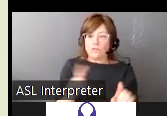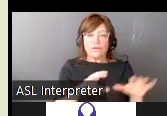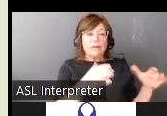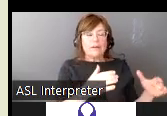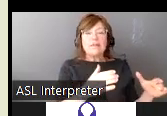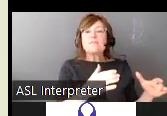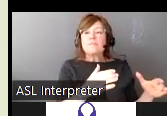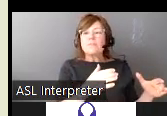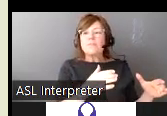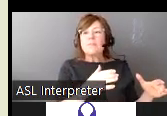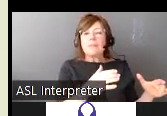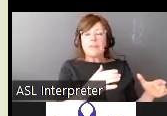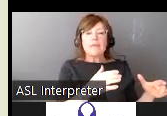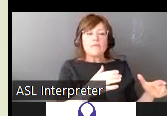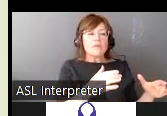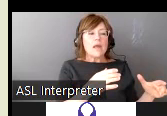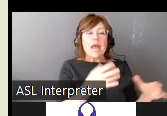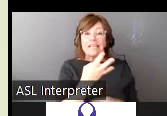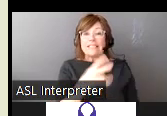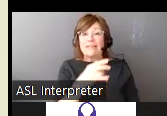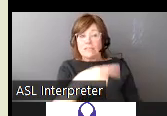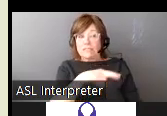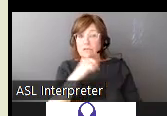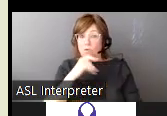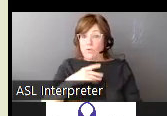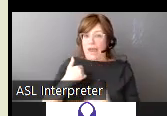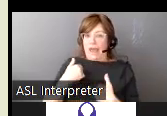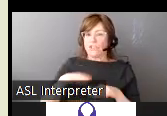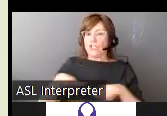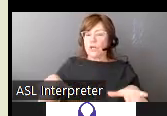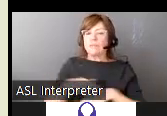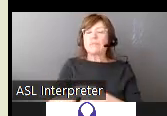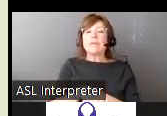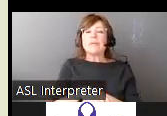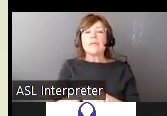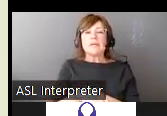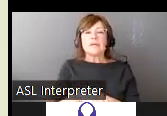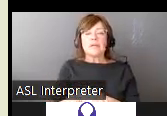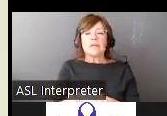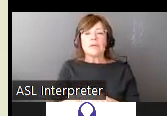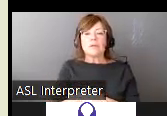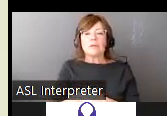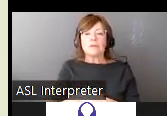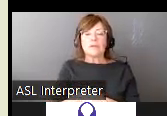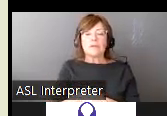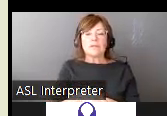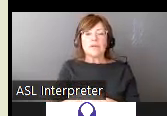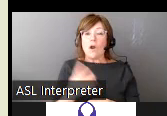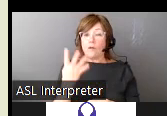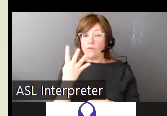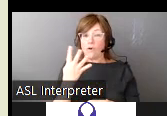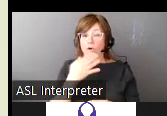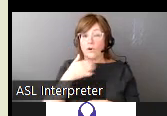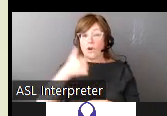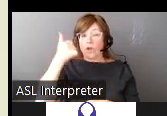17 participants reported having children. As for years of arrival, 4 of the older women